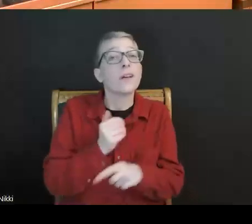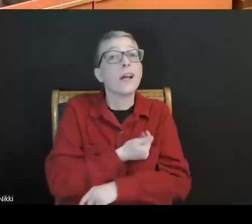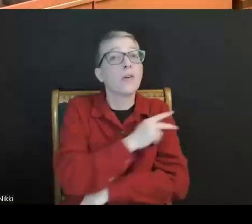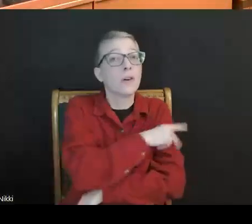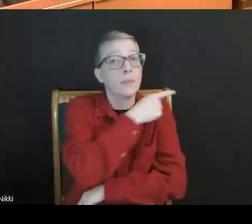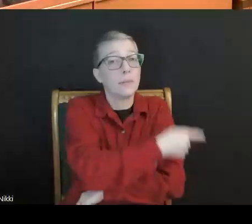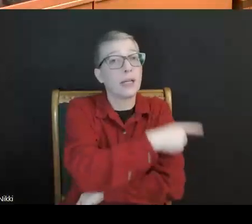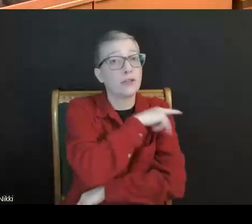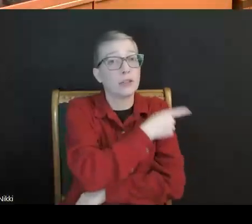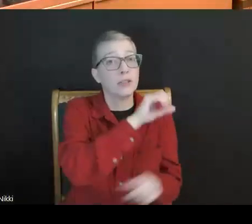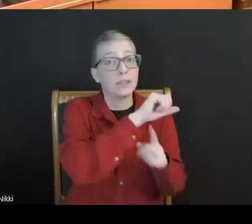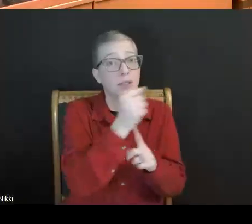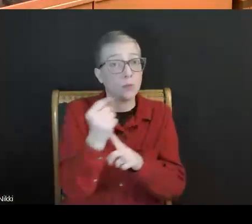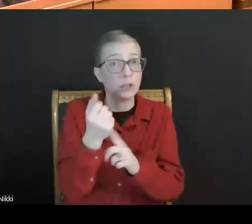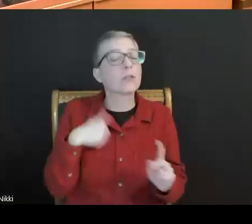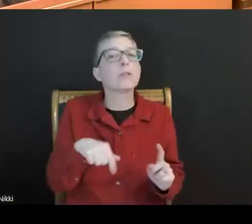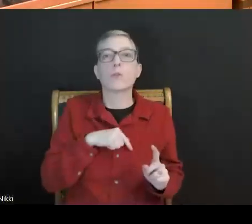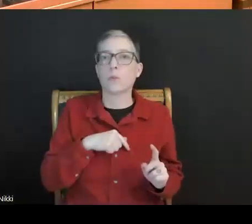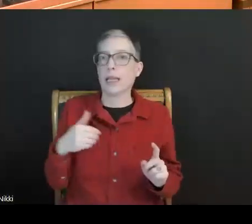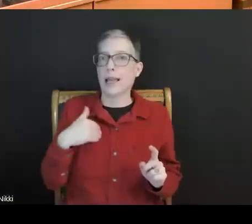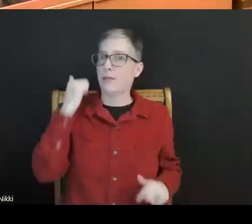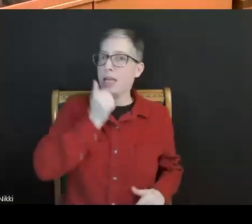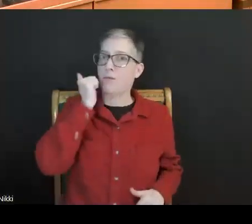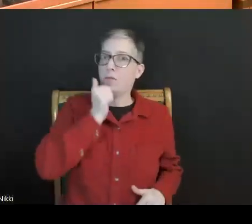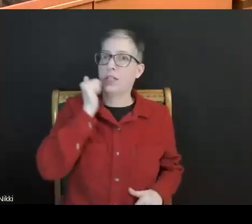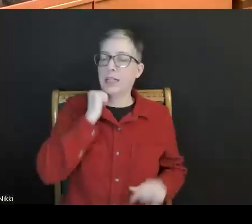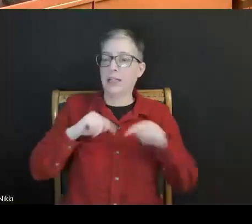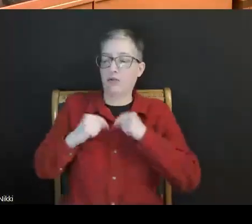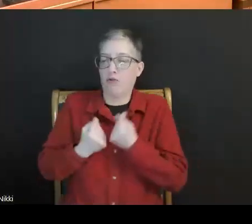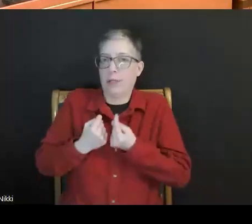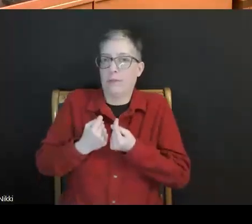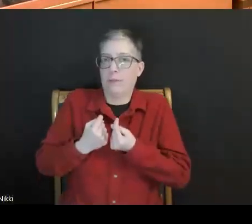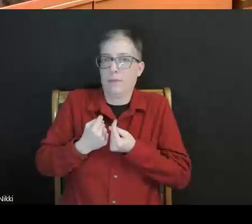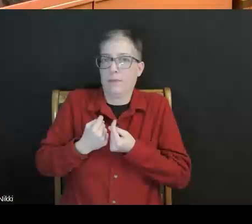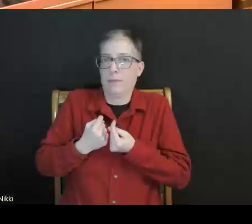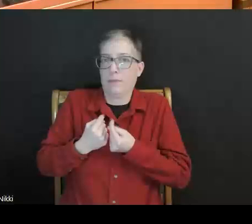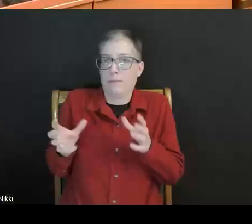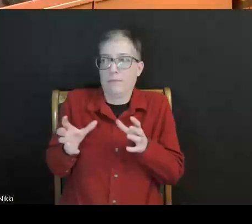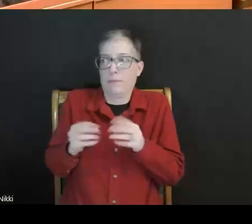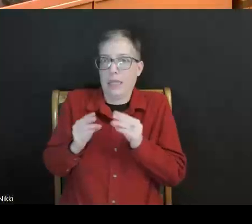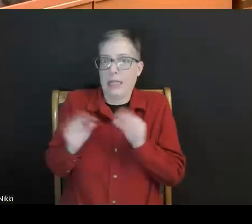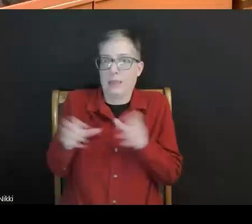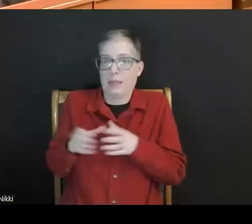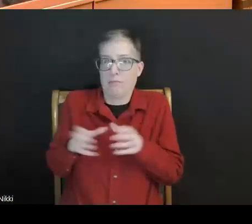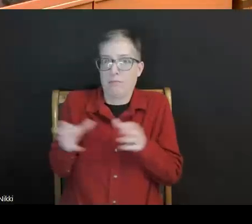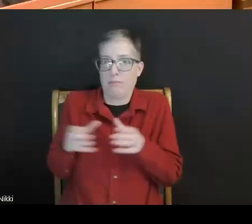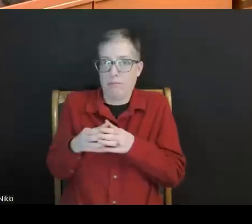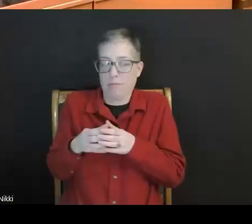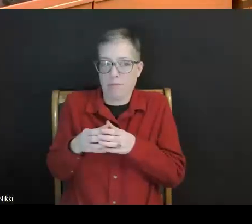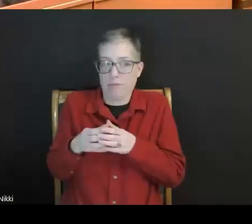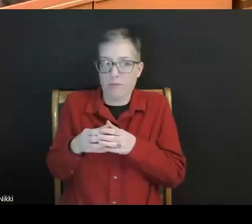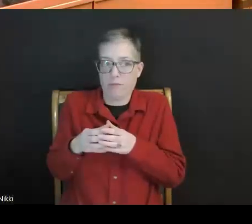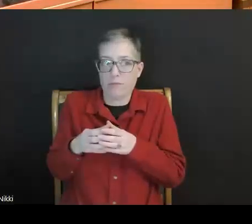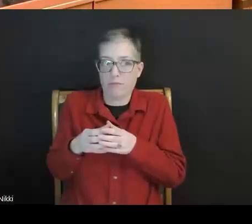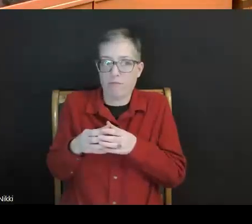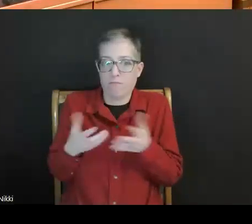do have treatment team meetings on a daily basis with our team. So in many respects, that is